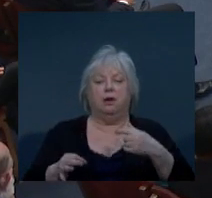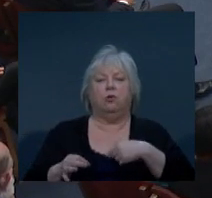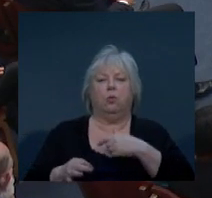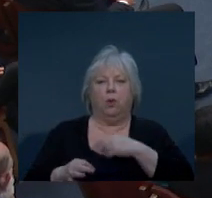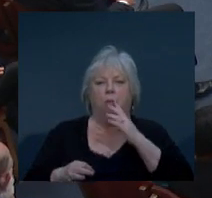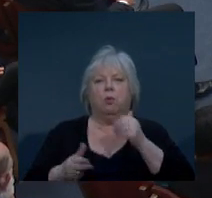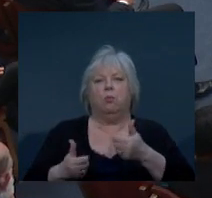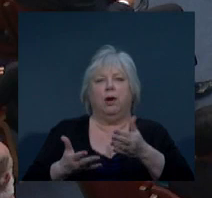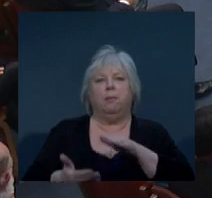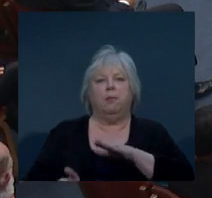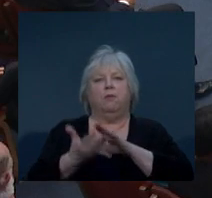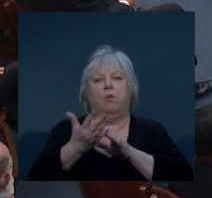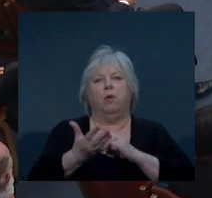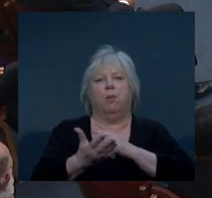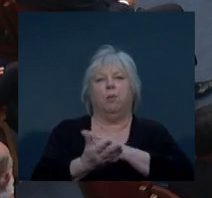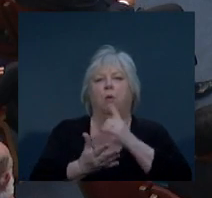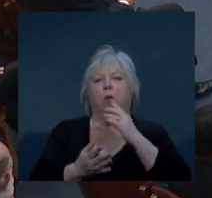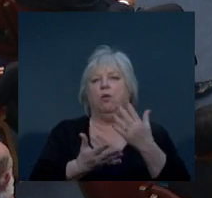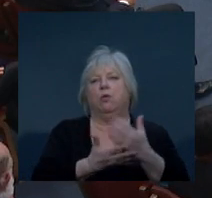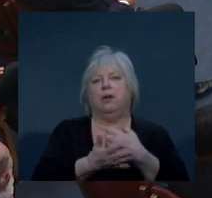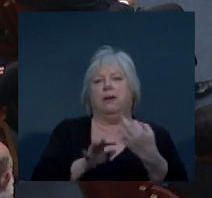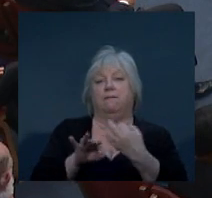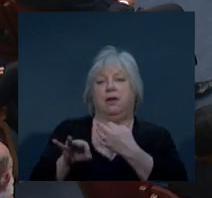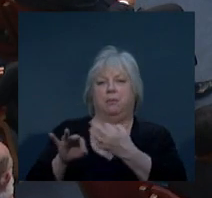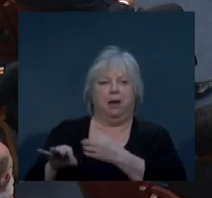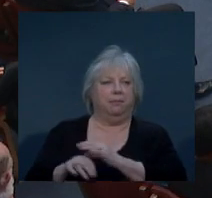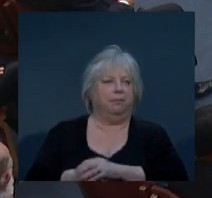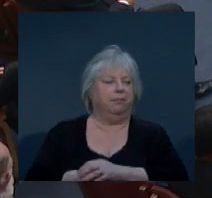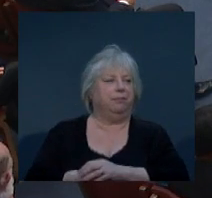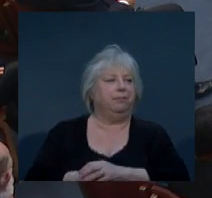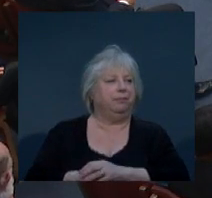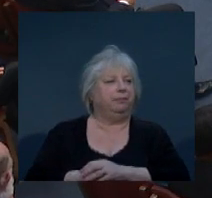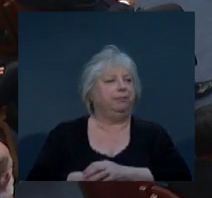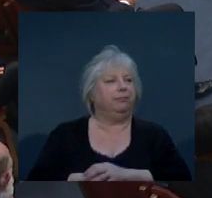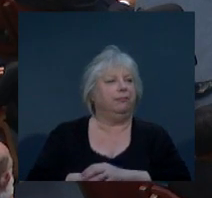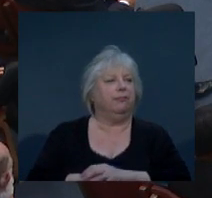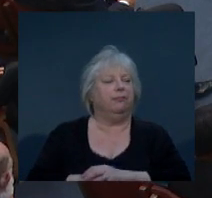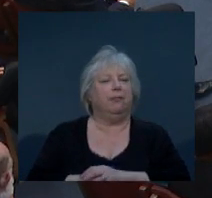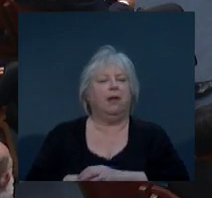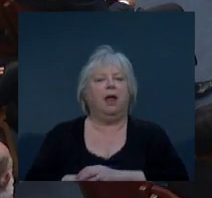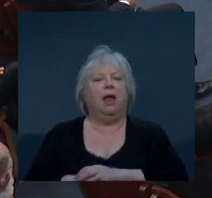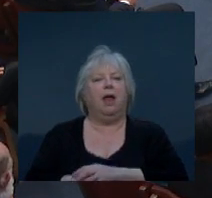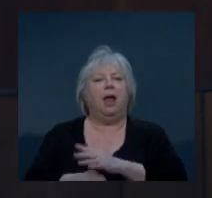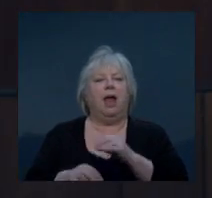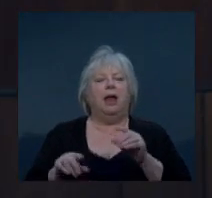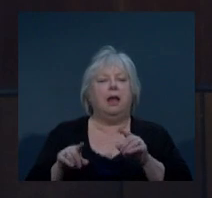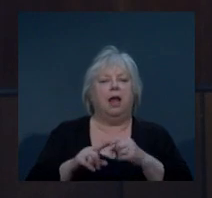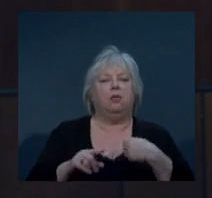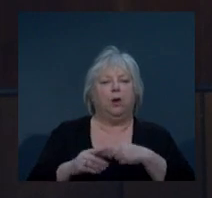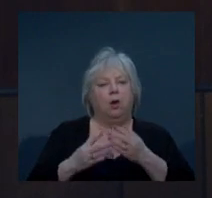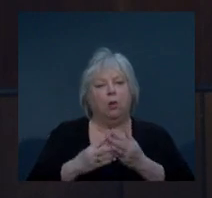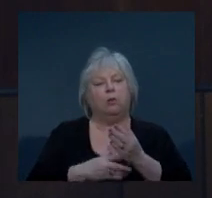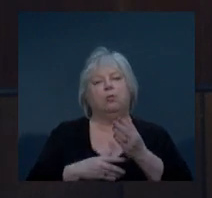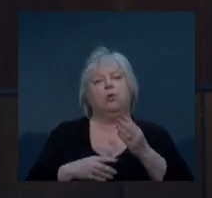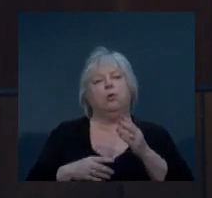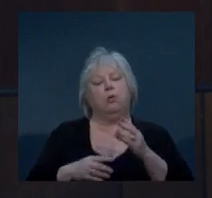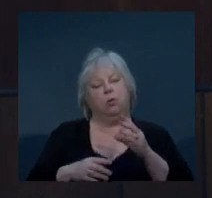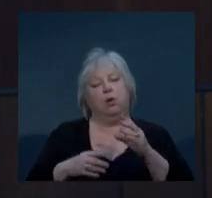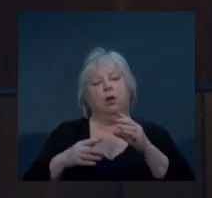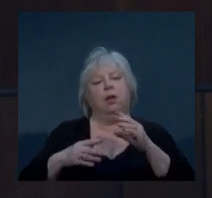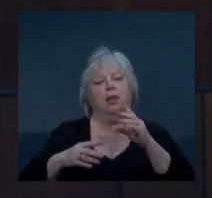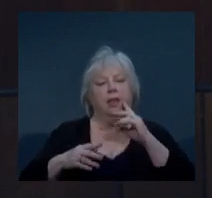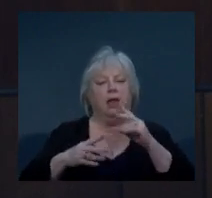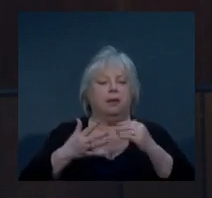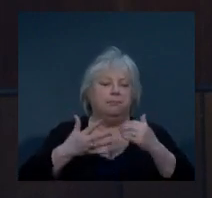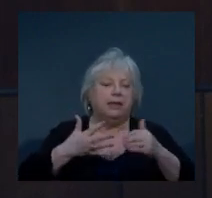it before the board for feedback. And also, as we're going through the due diligence phase, one of the things that we